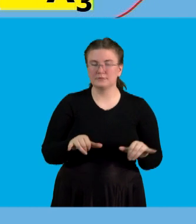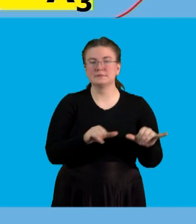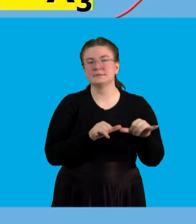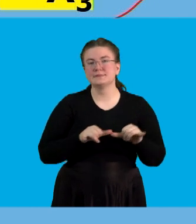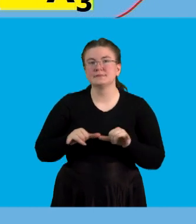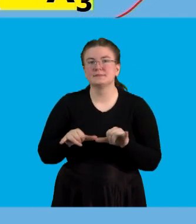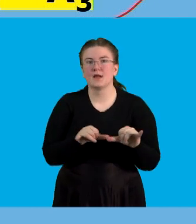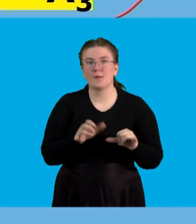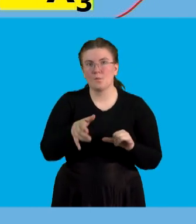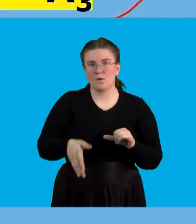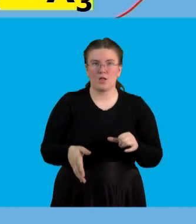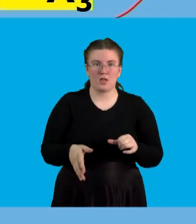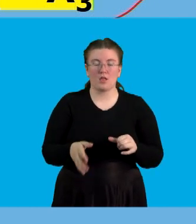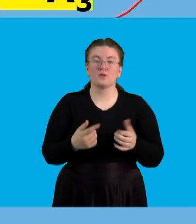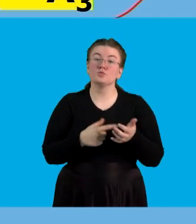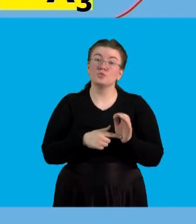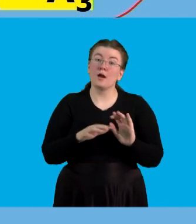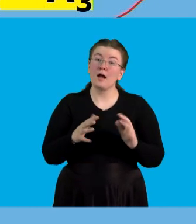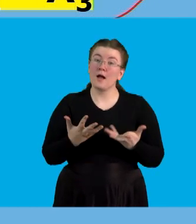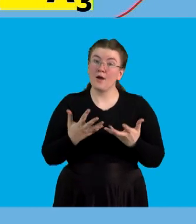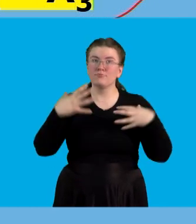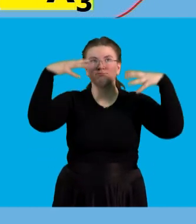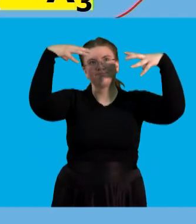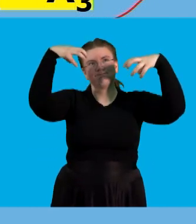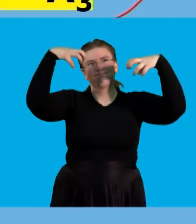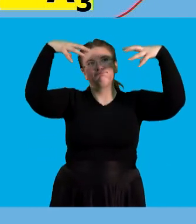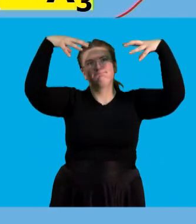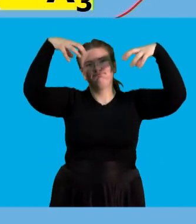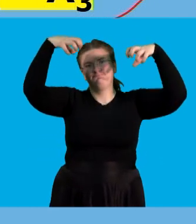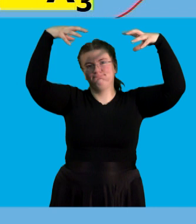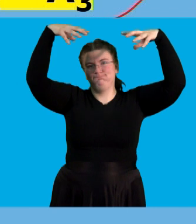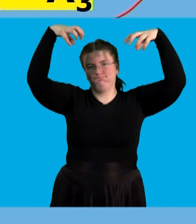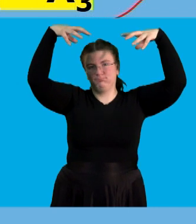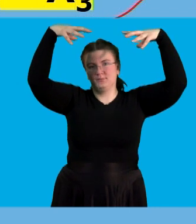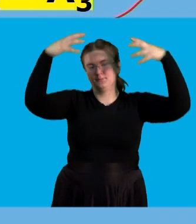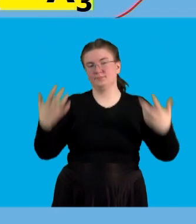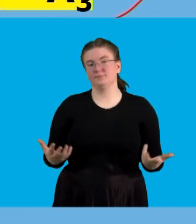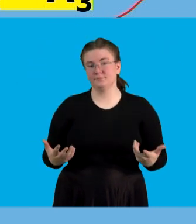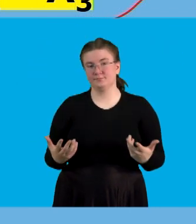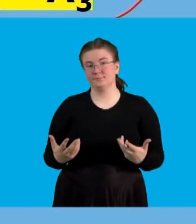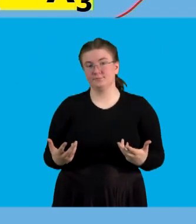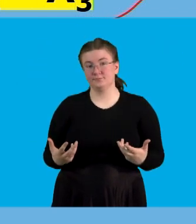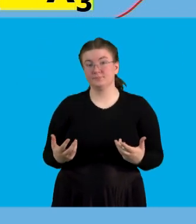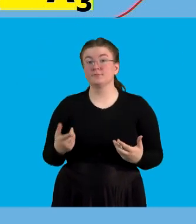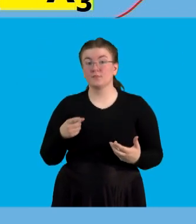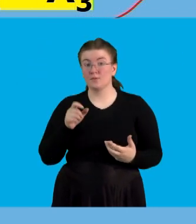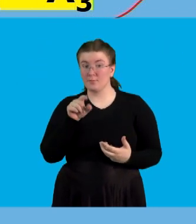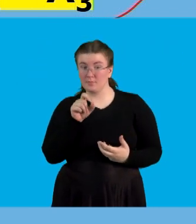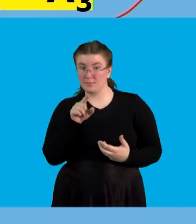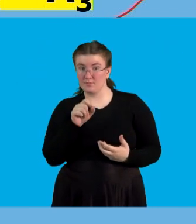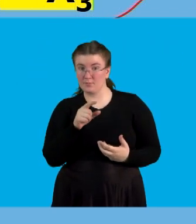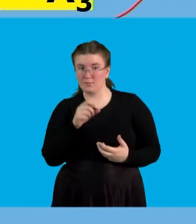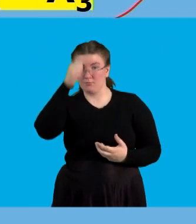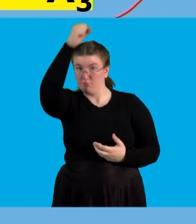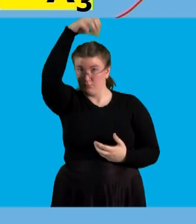particular electric circuit is going to be the same, which is going to be shown by the brightness of the bulb. On this one, we have said that the light